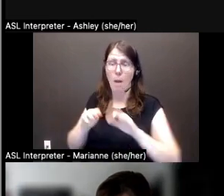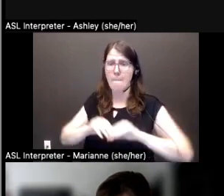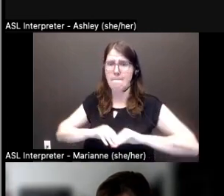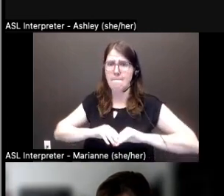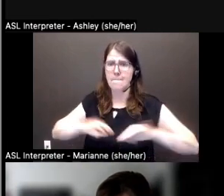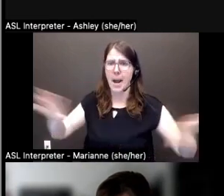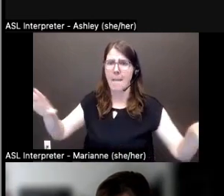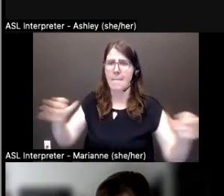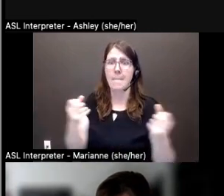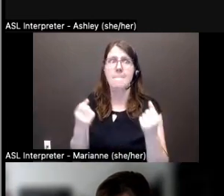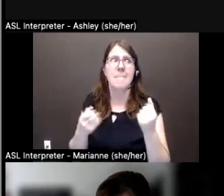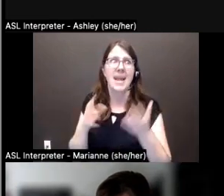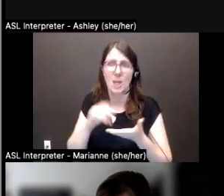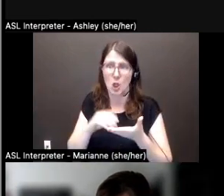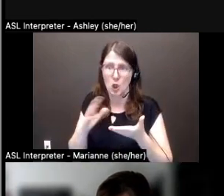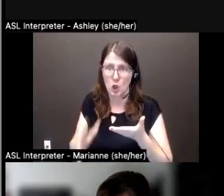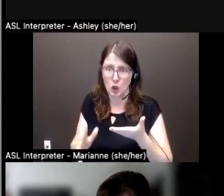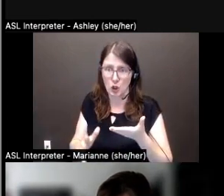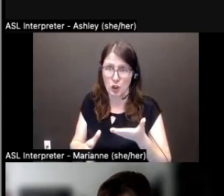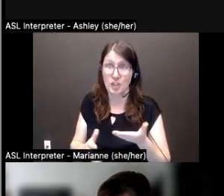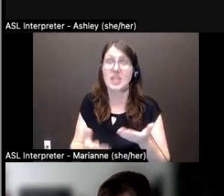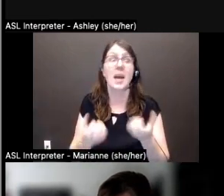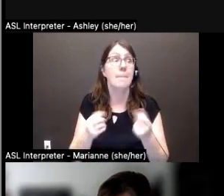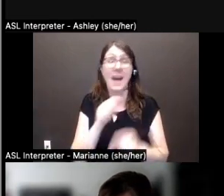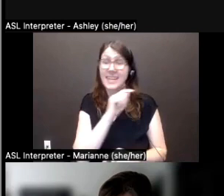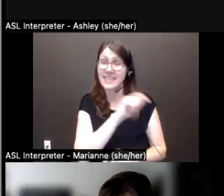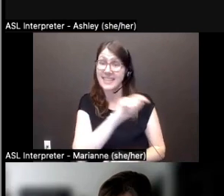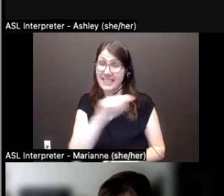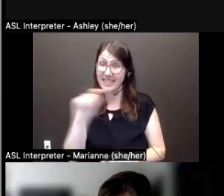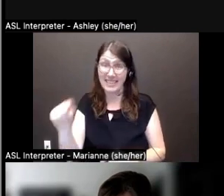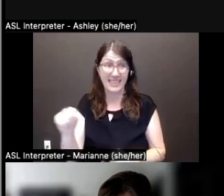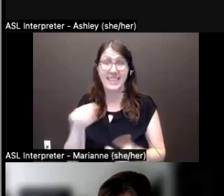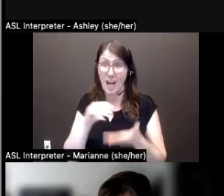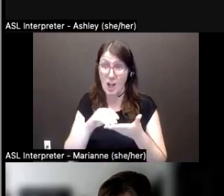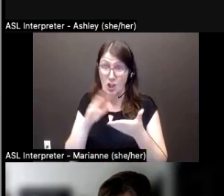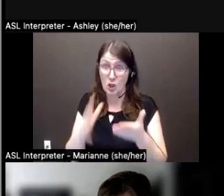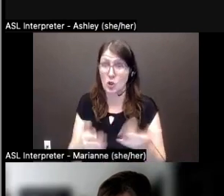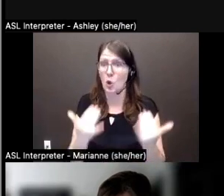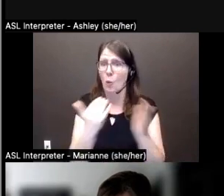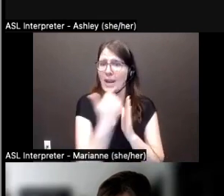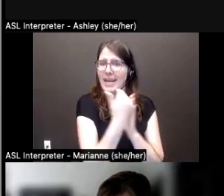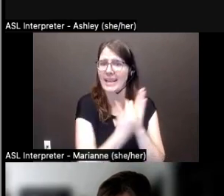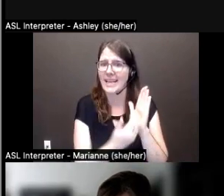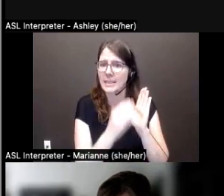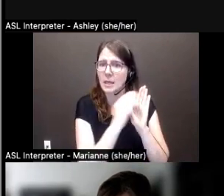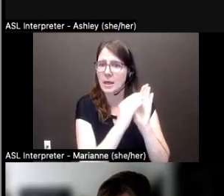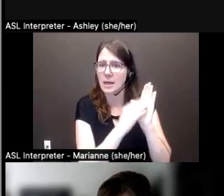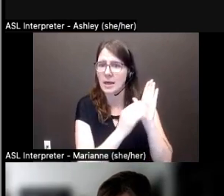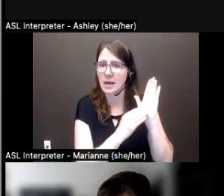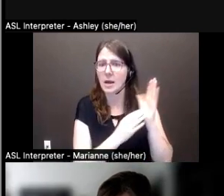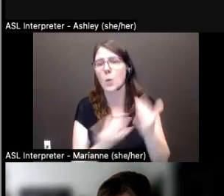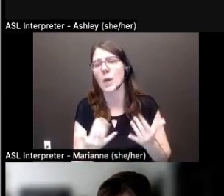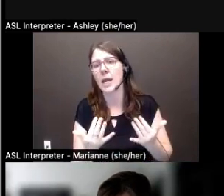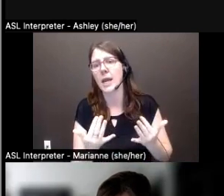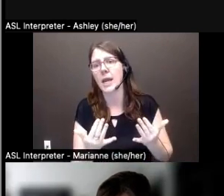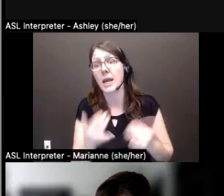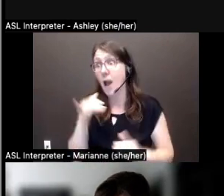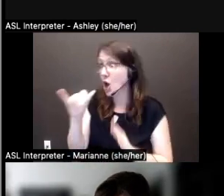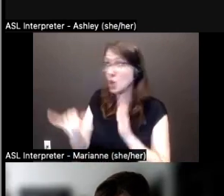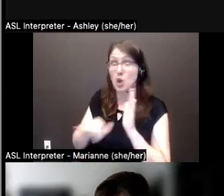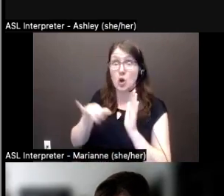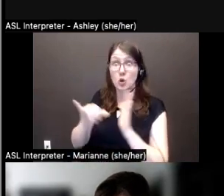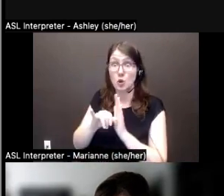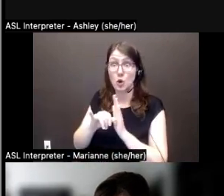people who are waiting for digital literacy training. So YouTube channel is something that we can share